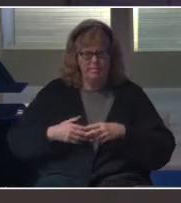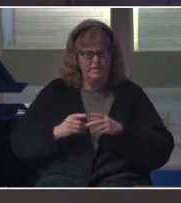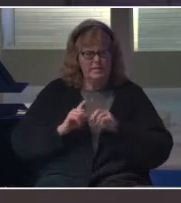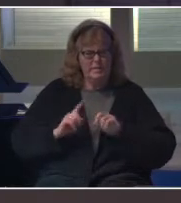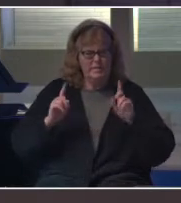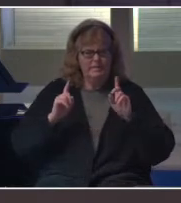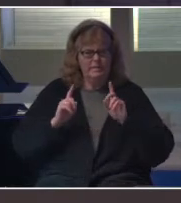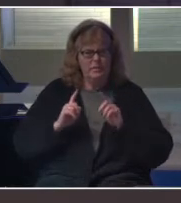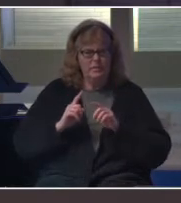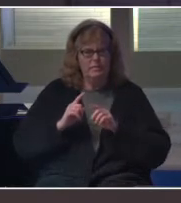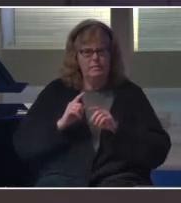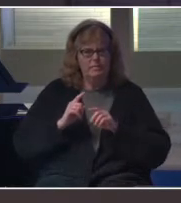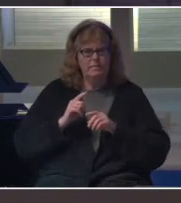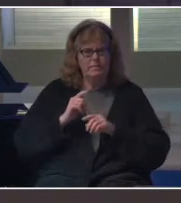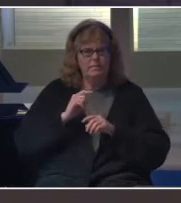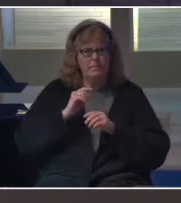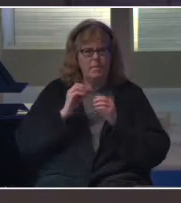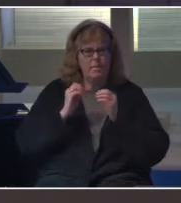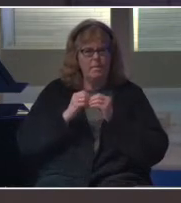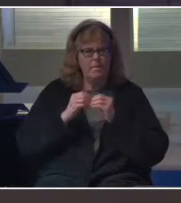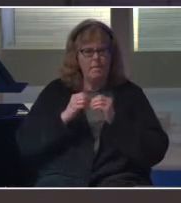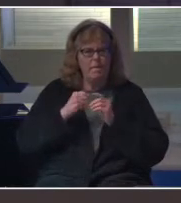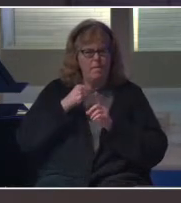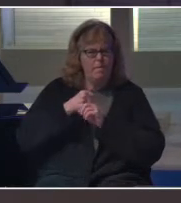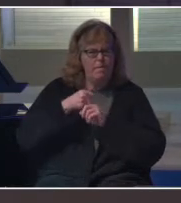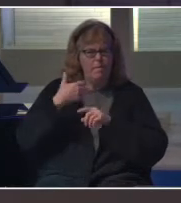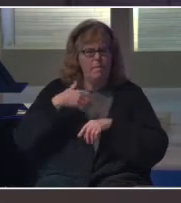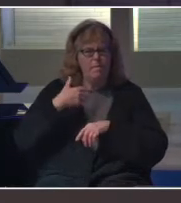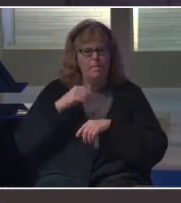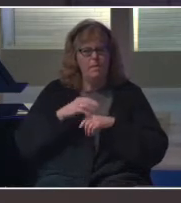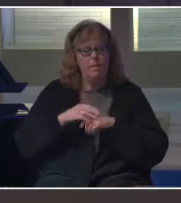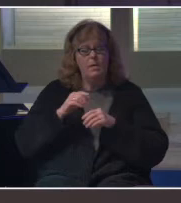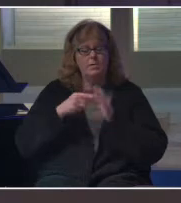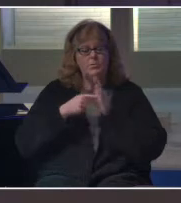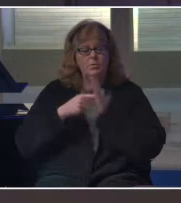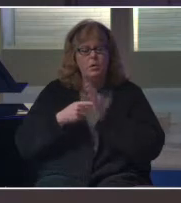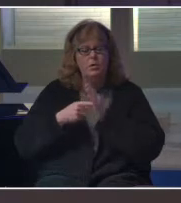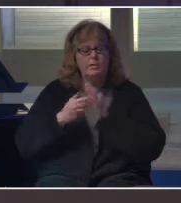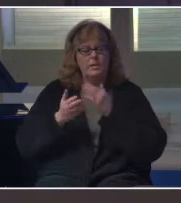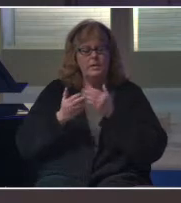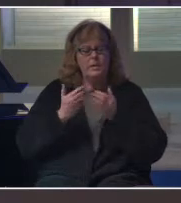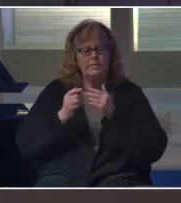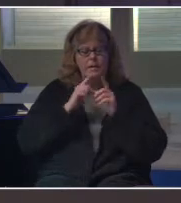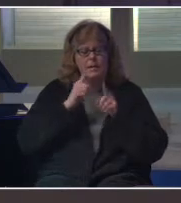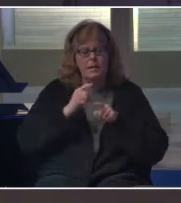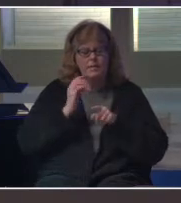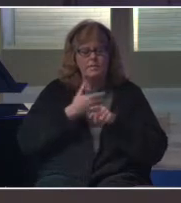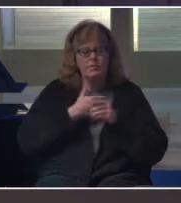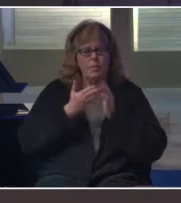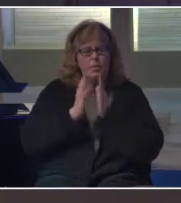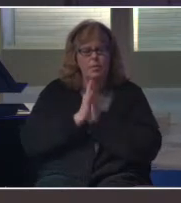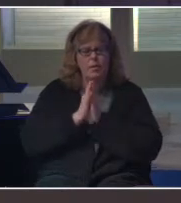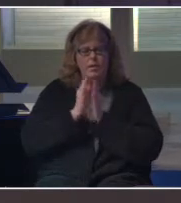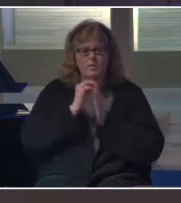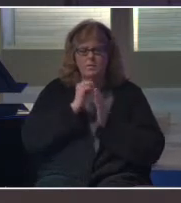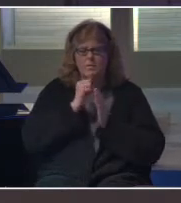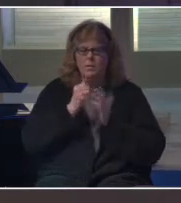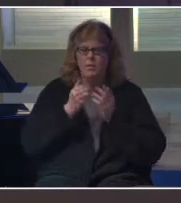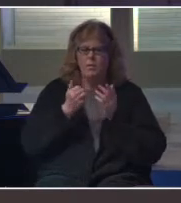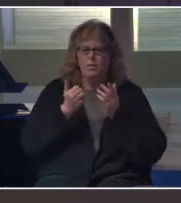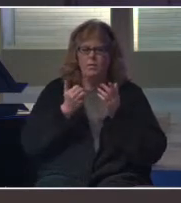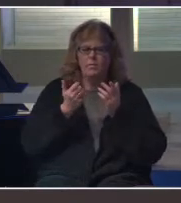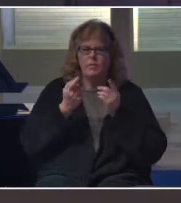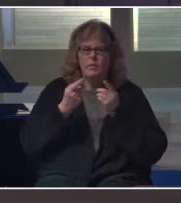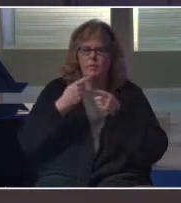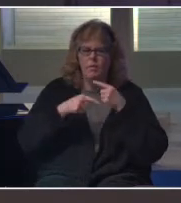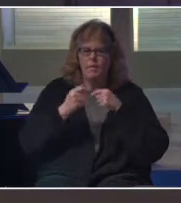different, something more impactful. This shows us that even the answers to our prayers don't come with some